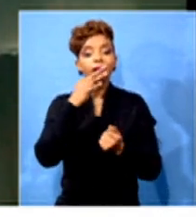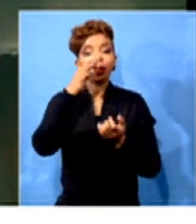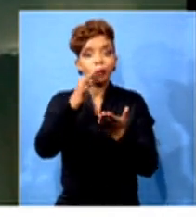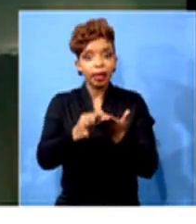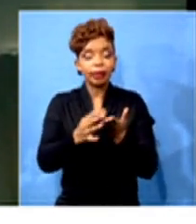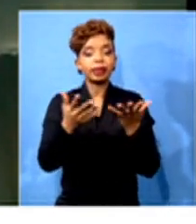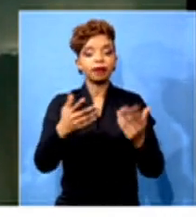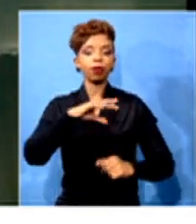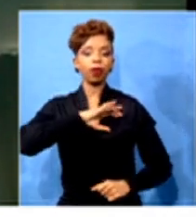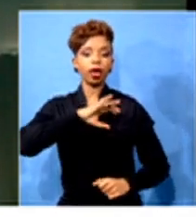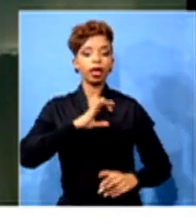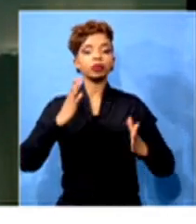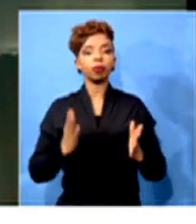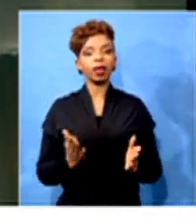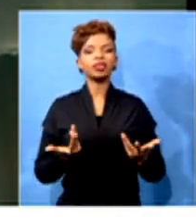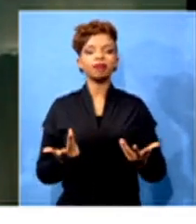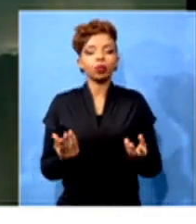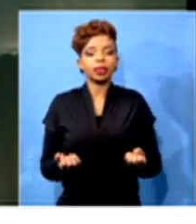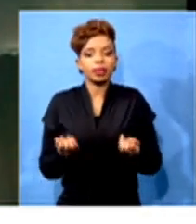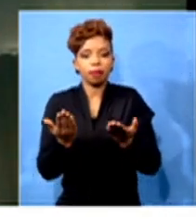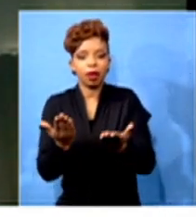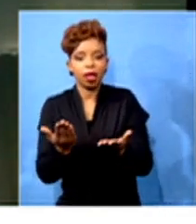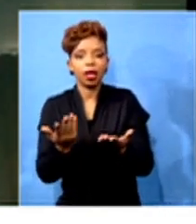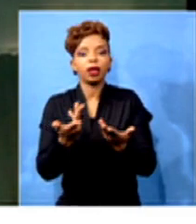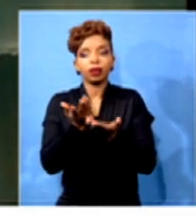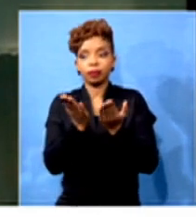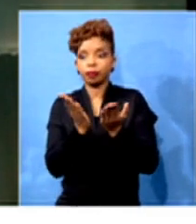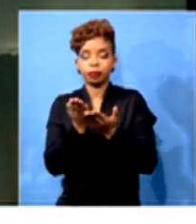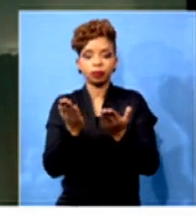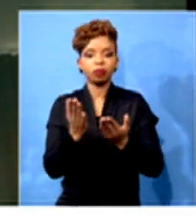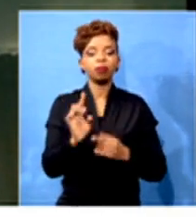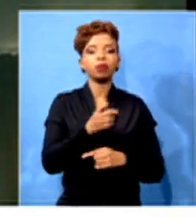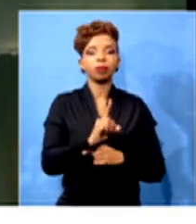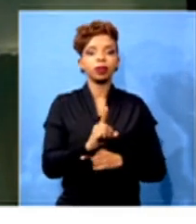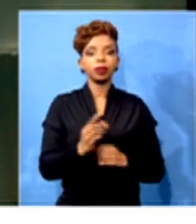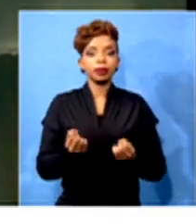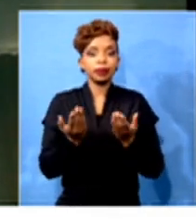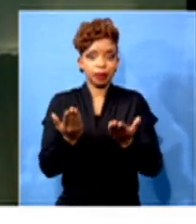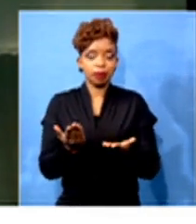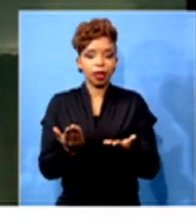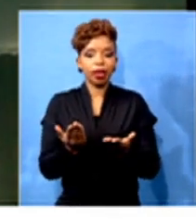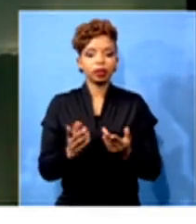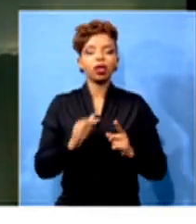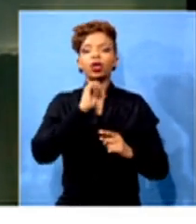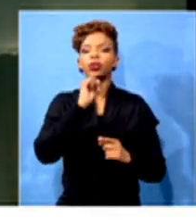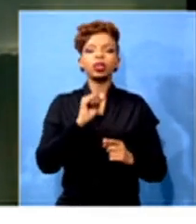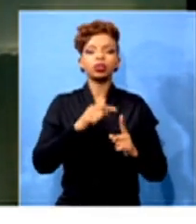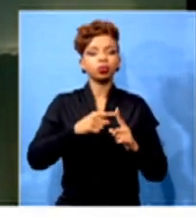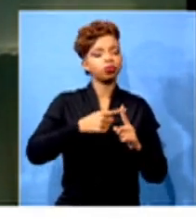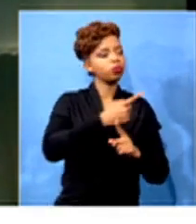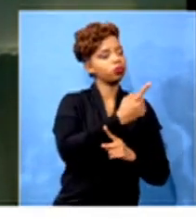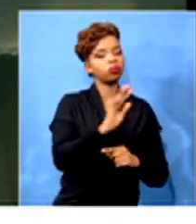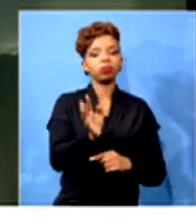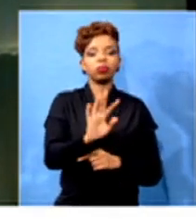customers to supplement their supply is really just that. It's a supplementation of supply and not necessarily to go off-grid. That is